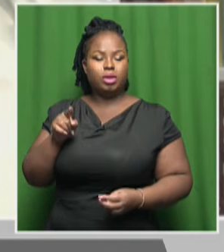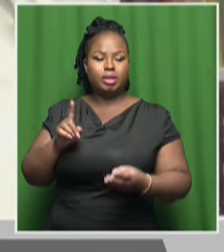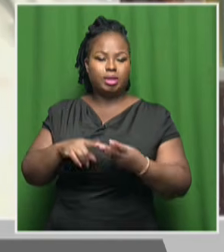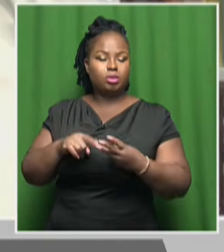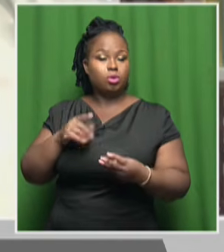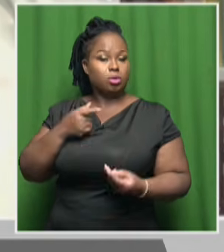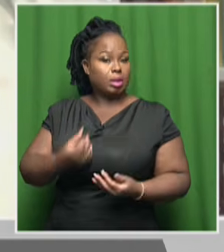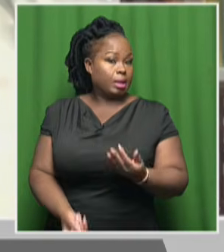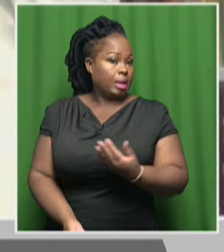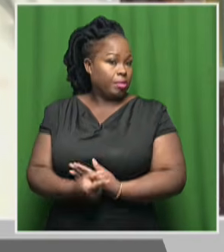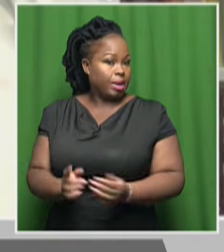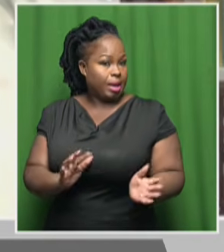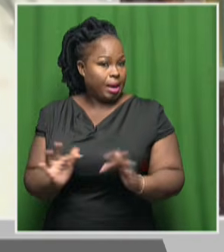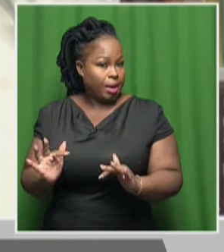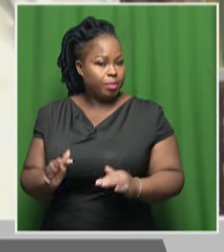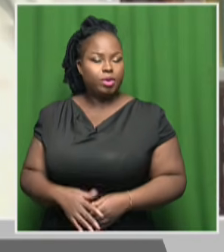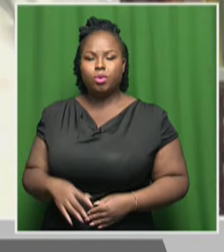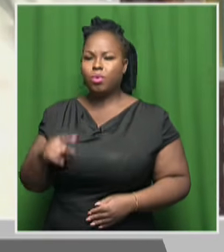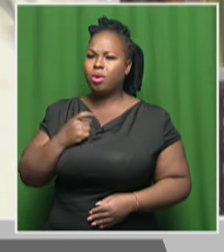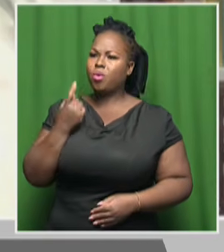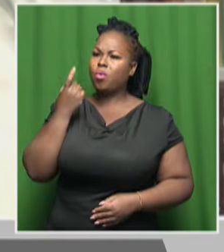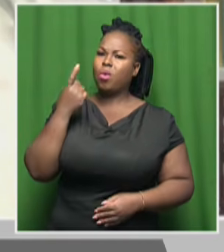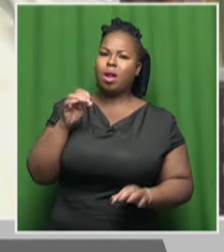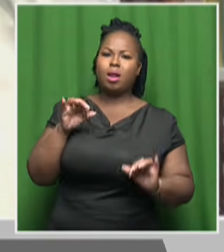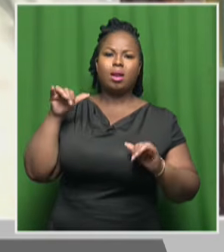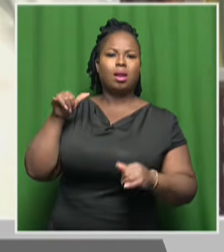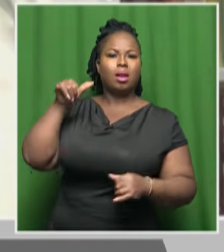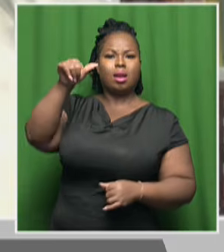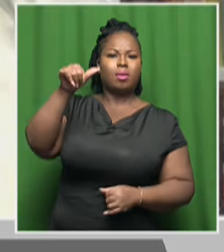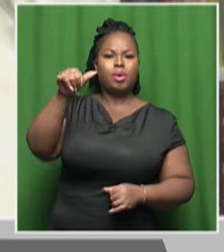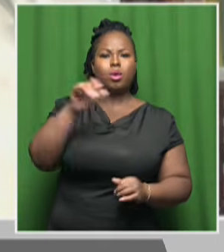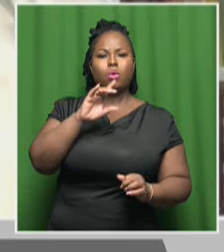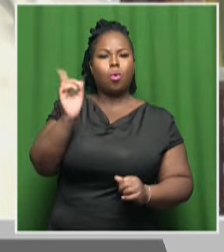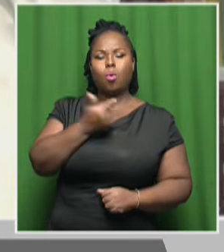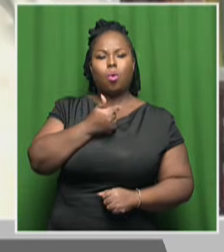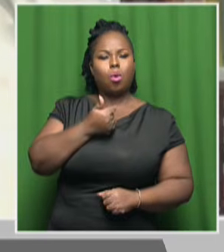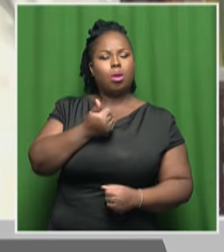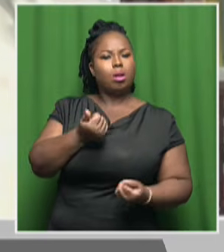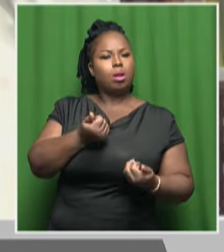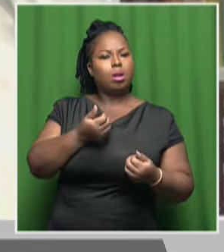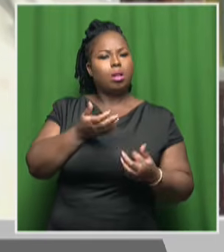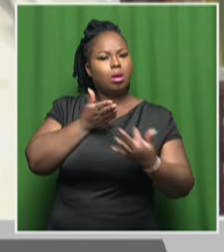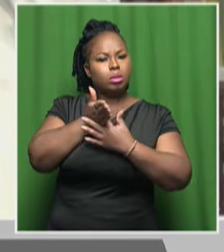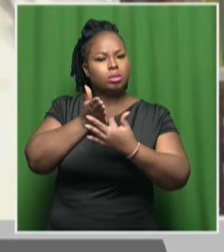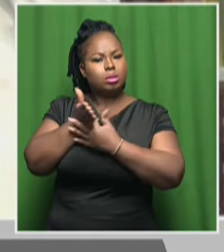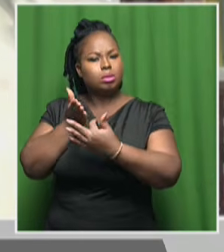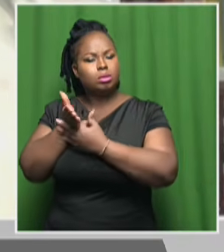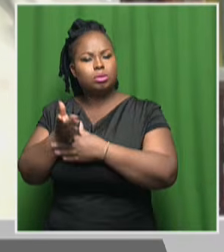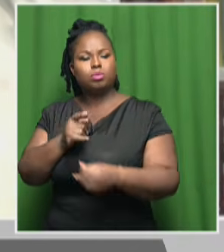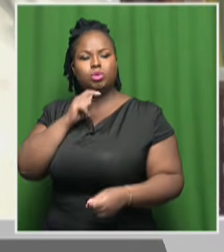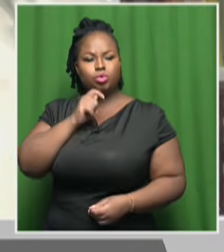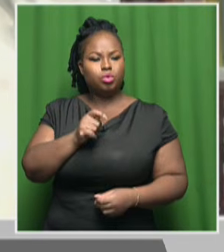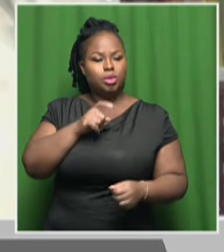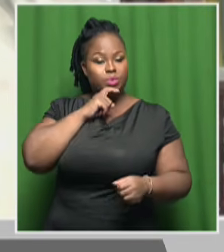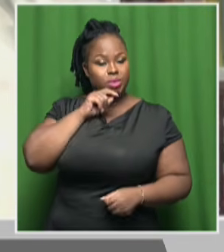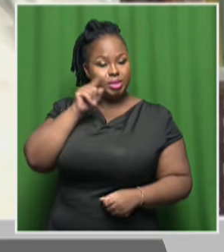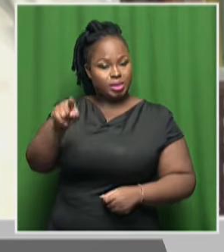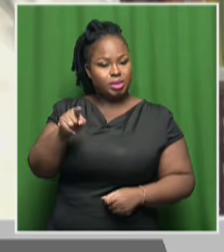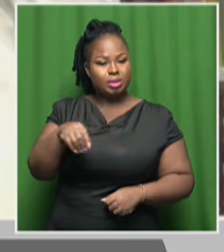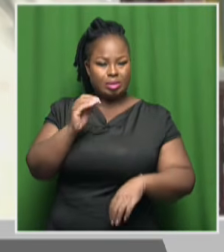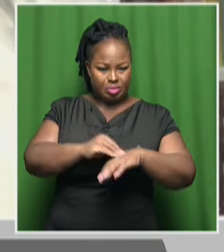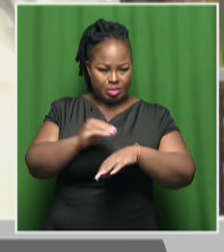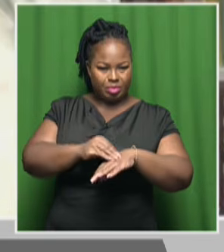did it happen that one airline in the whole world was allowed all access, they were allowed to carry weapons, and they were using that opportunity for spying? It's something that